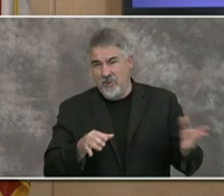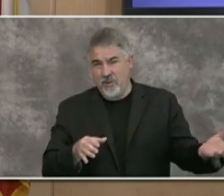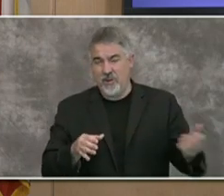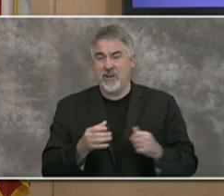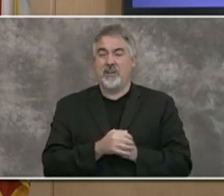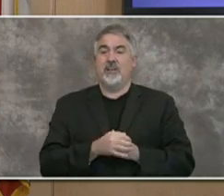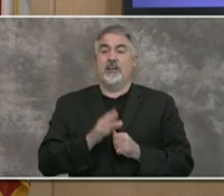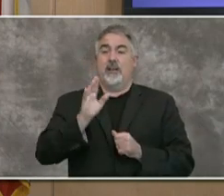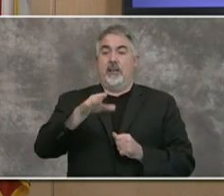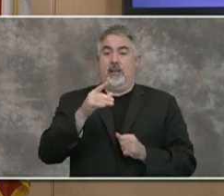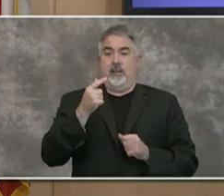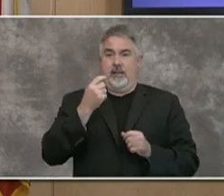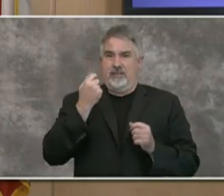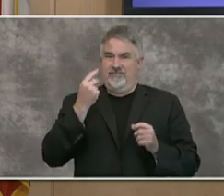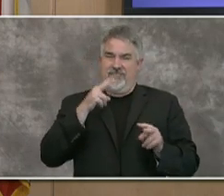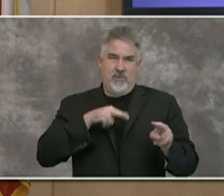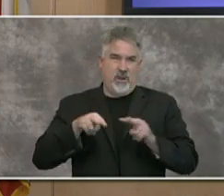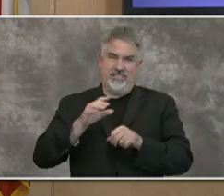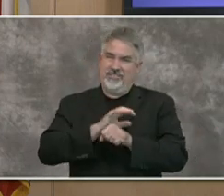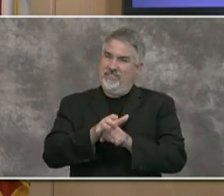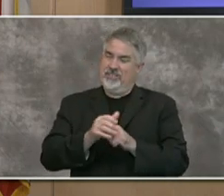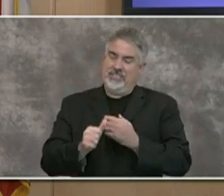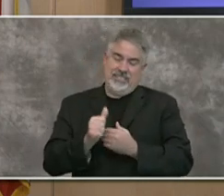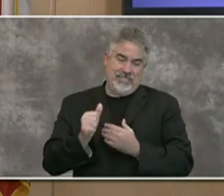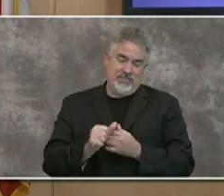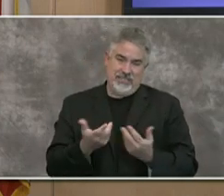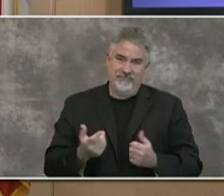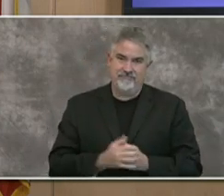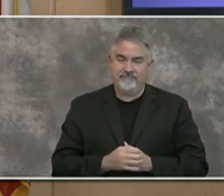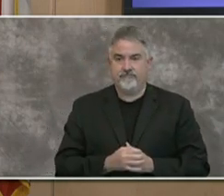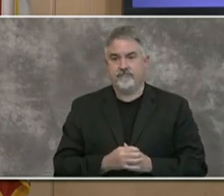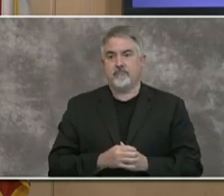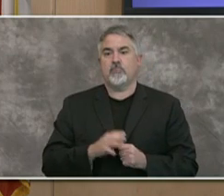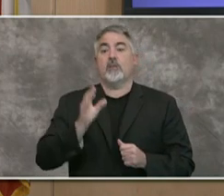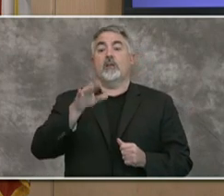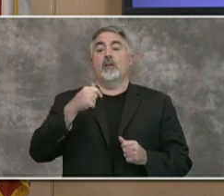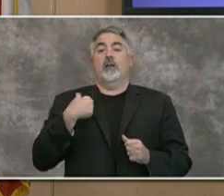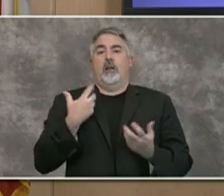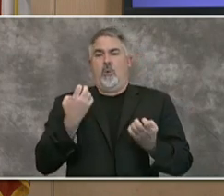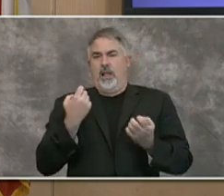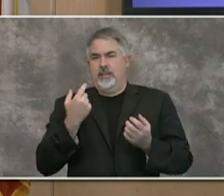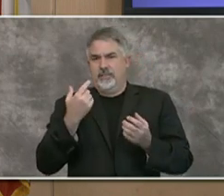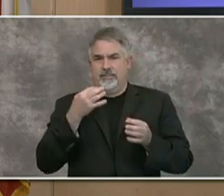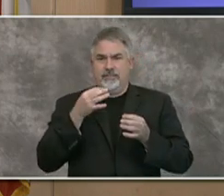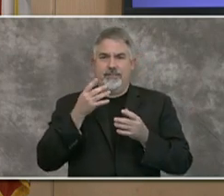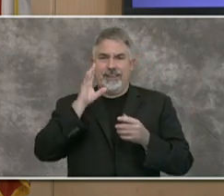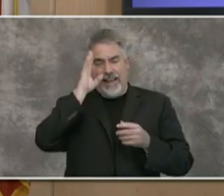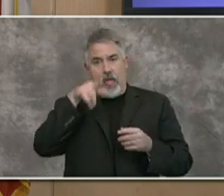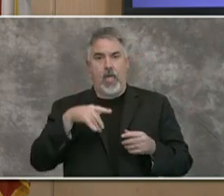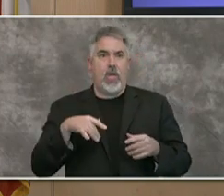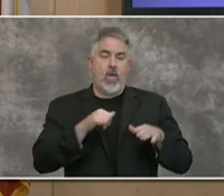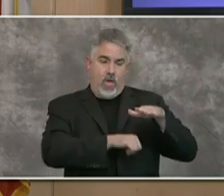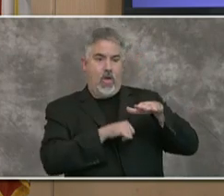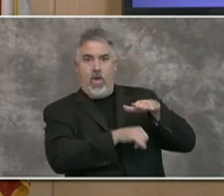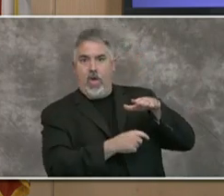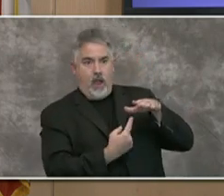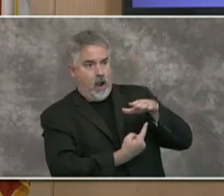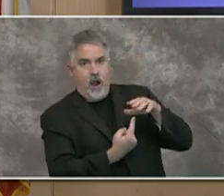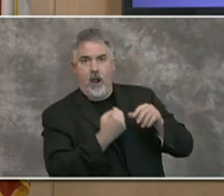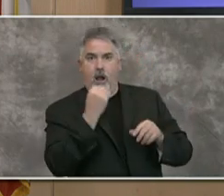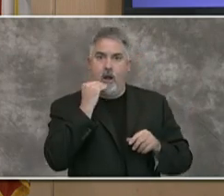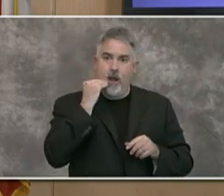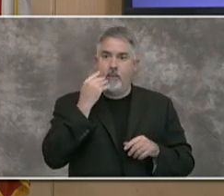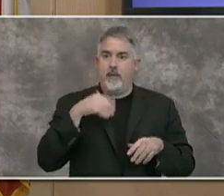to COVID-19. As this lockdown continues, we know it can be difficult for seniors who may not have nearby family